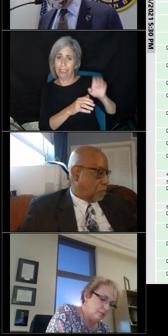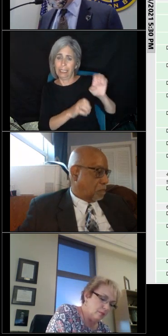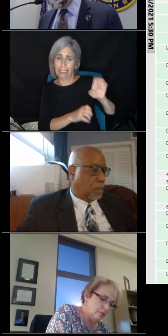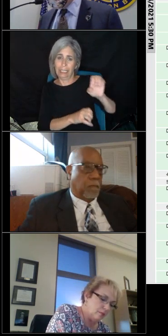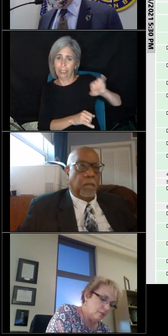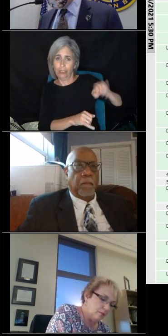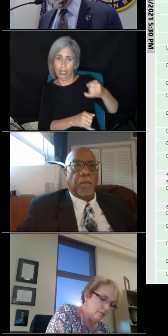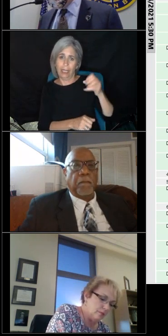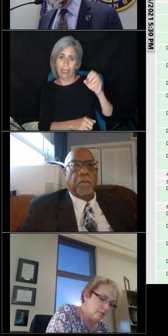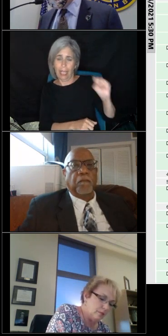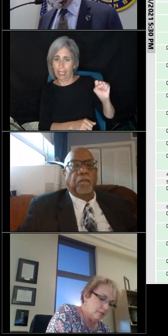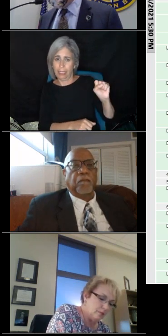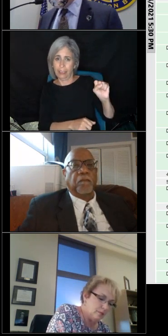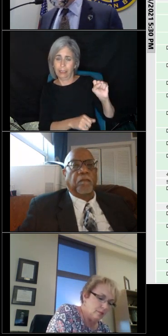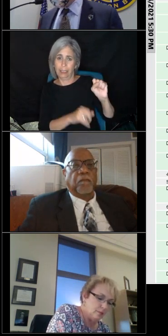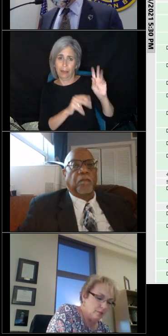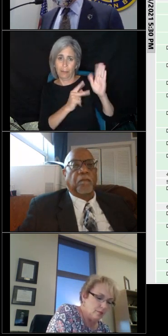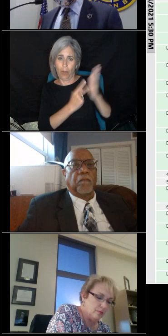Project Incorporated.